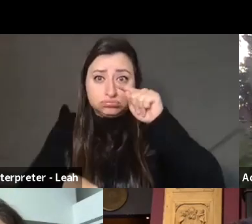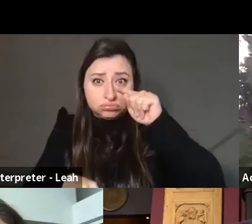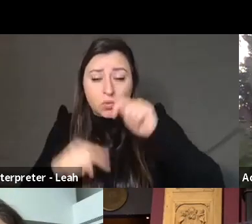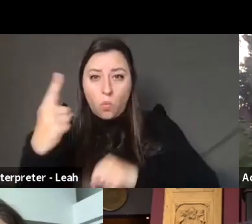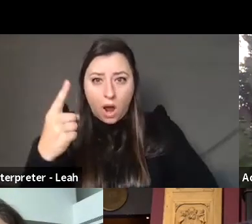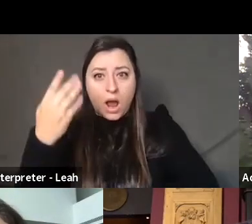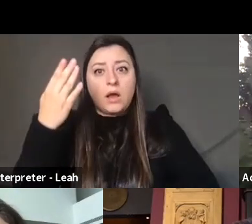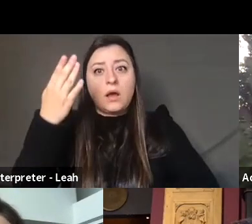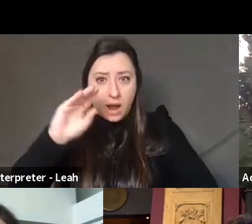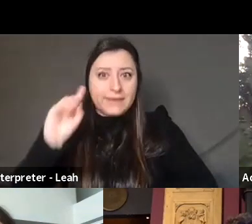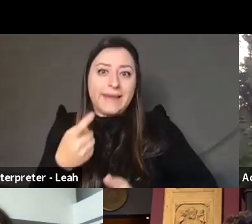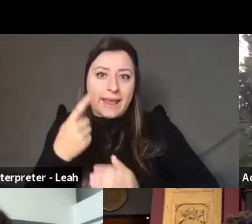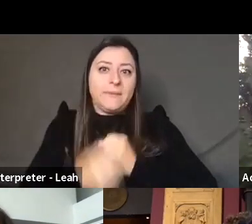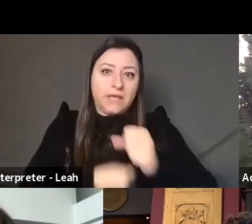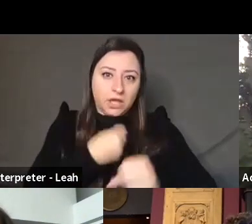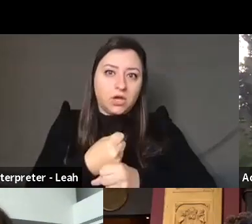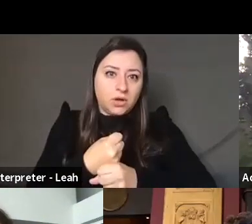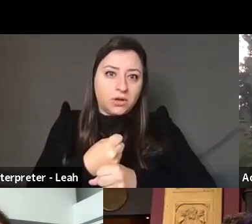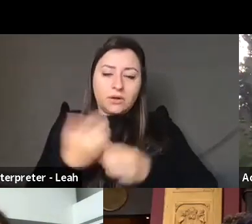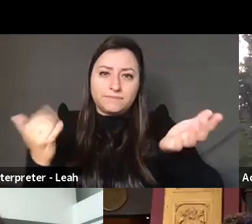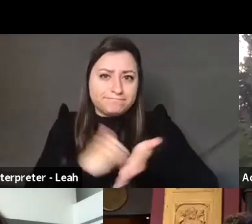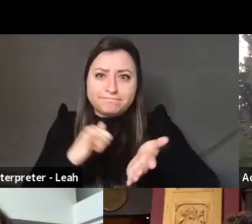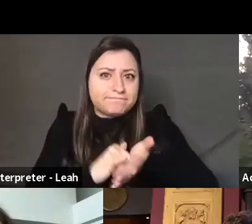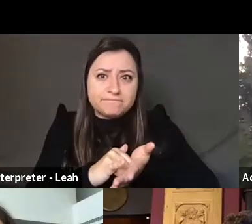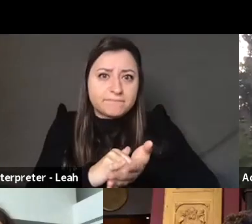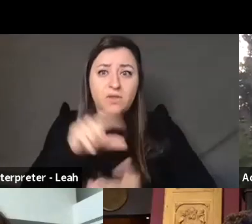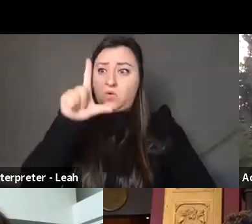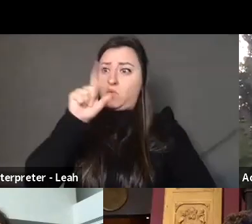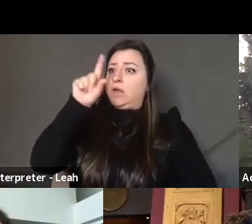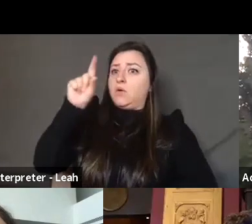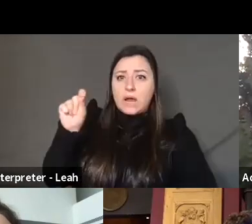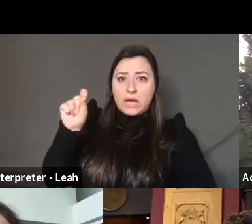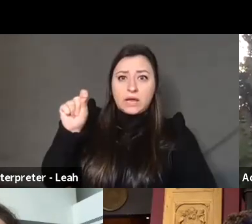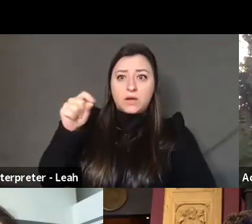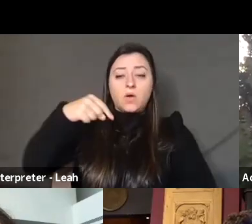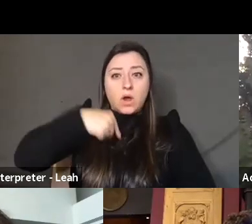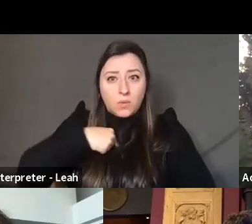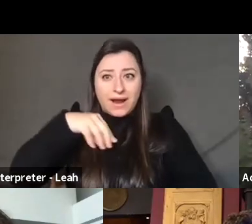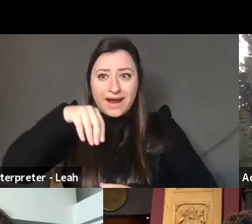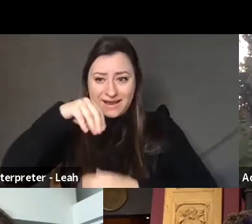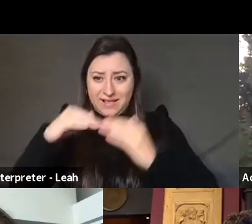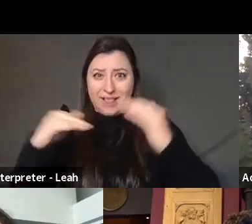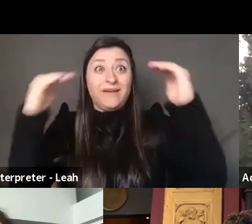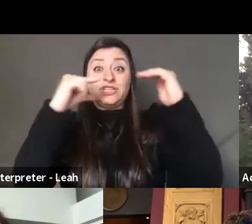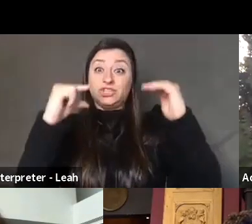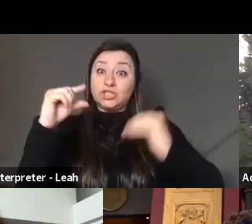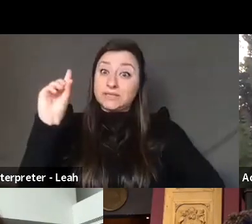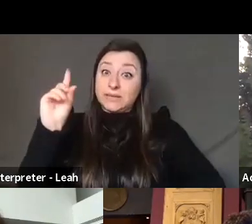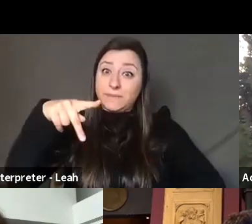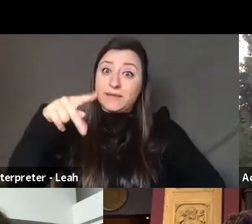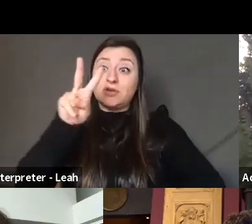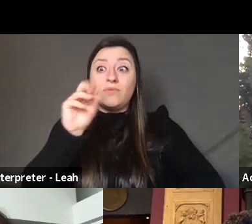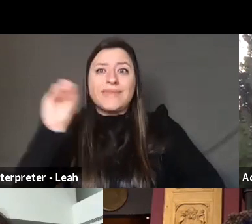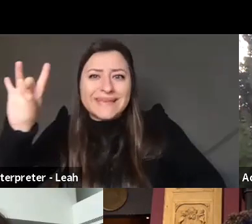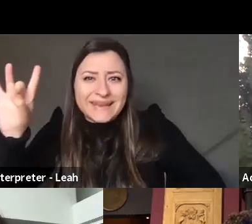year. So how is it possible that in 2020, we were back to the level of our GDP of